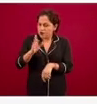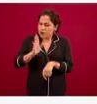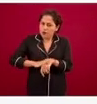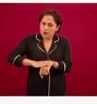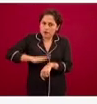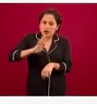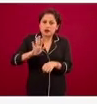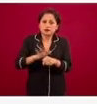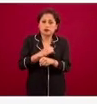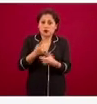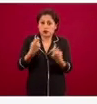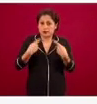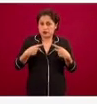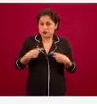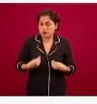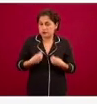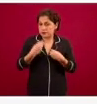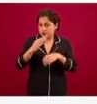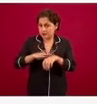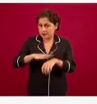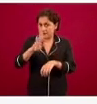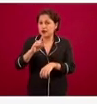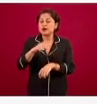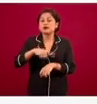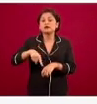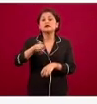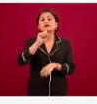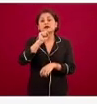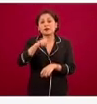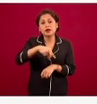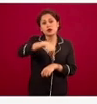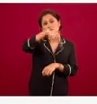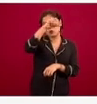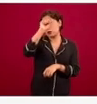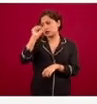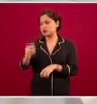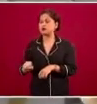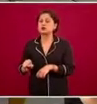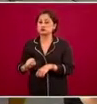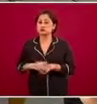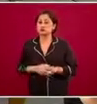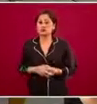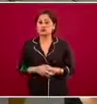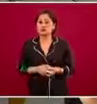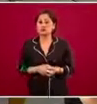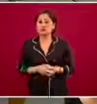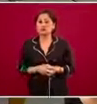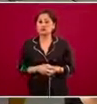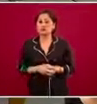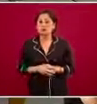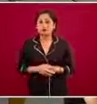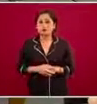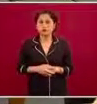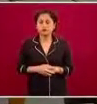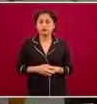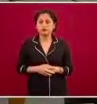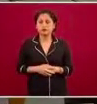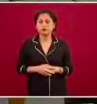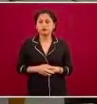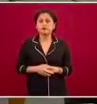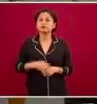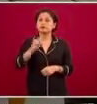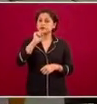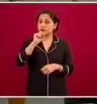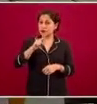Of course, Mexico City keeps leading the way, and now is also being joined on the statistic by some states in